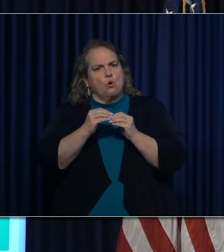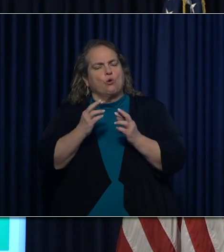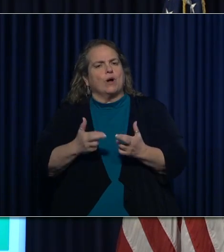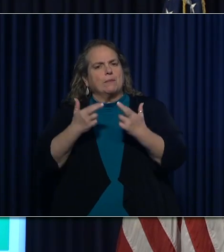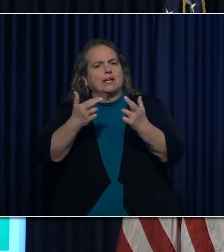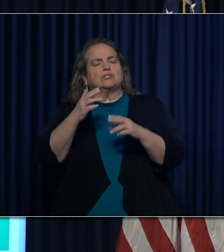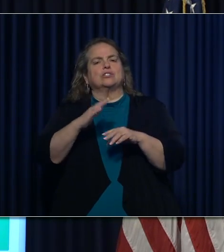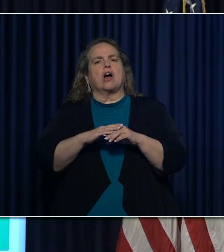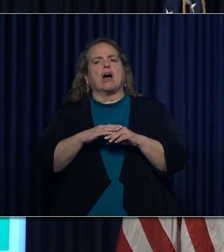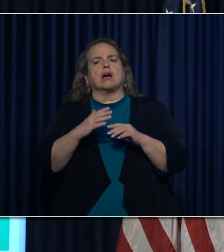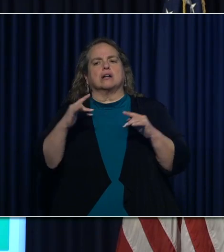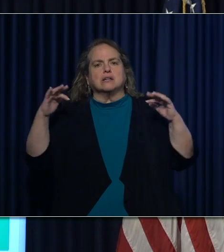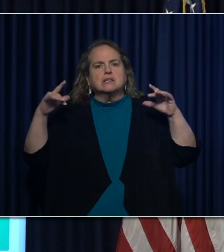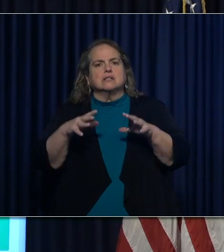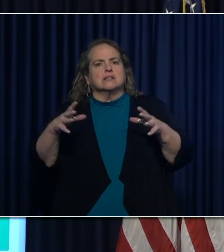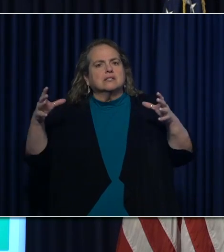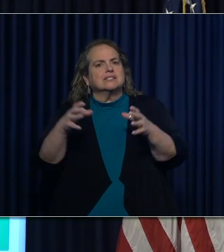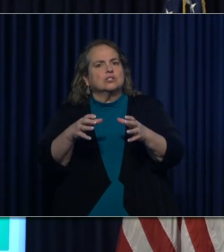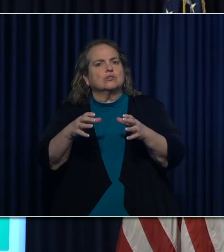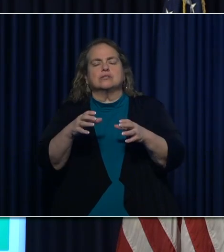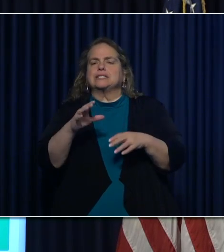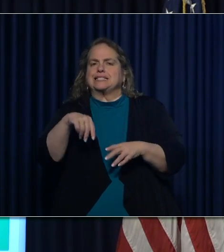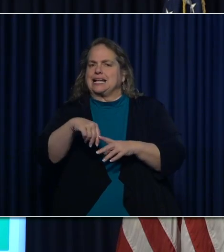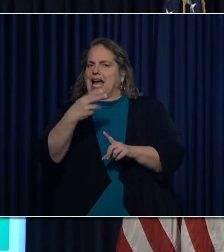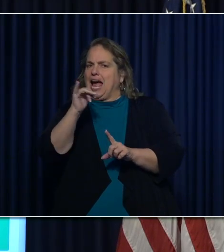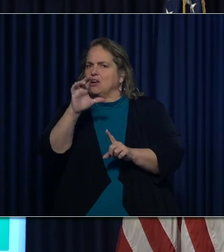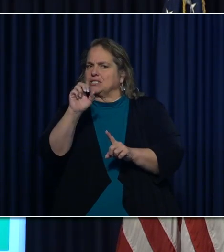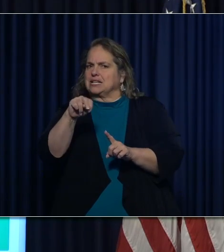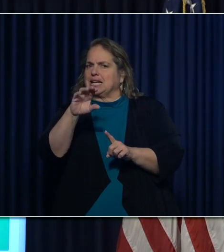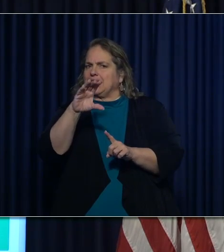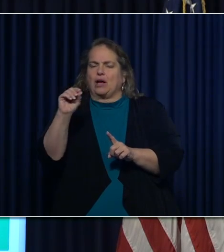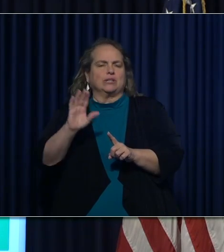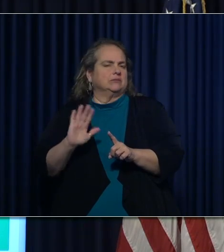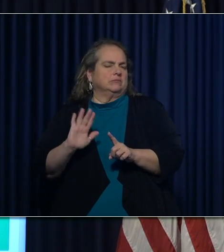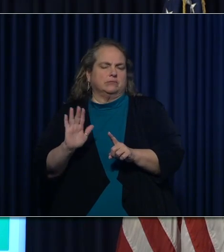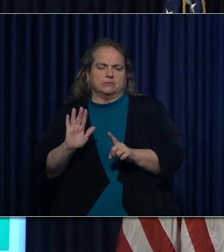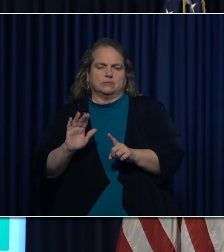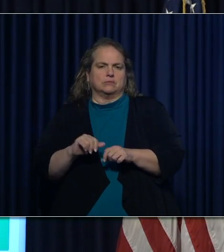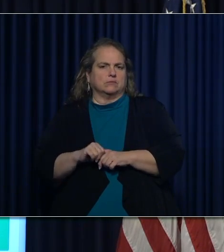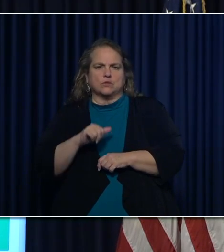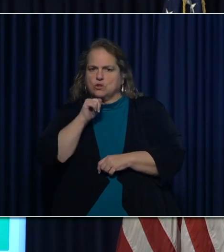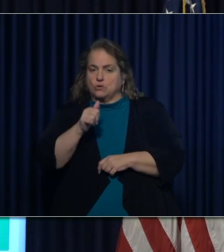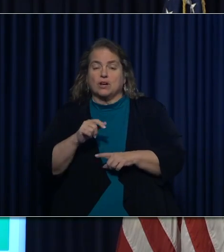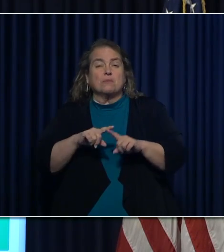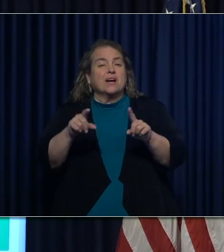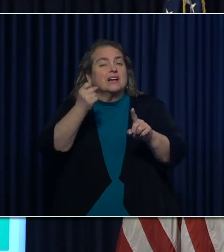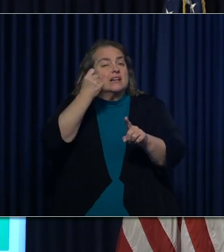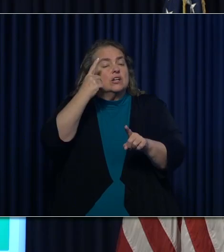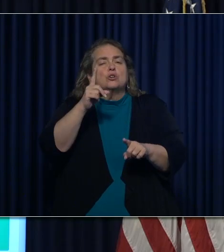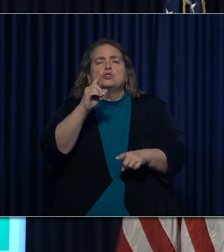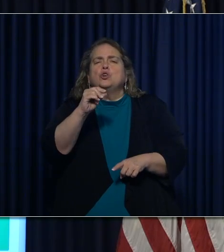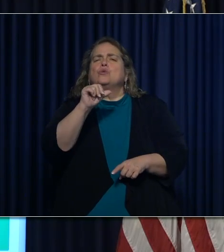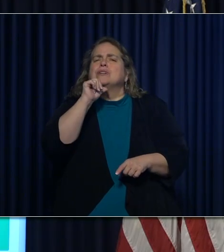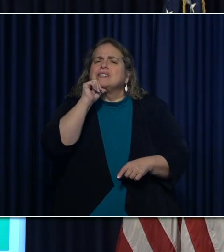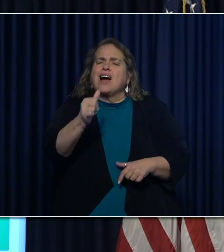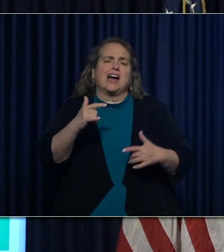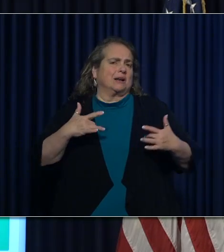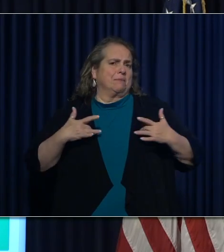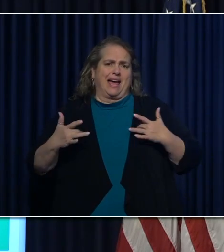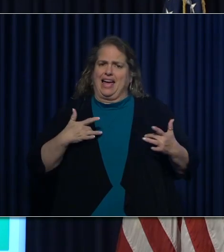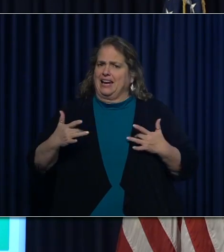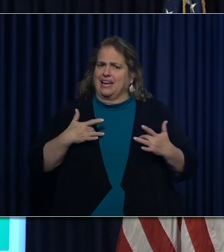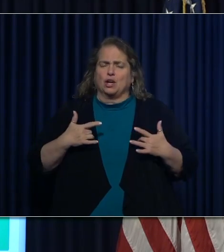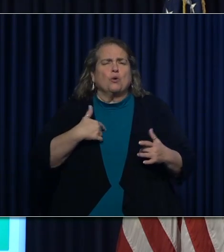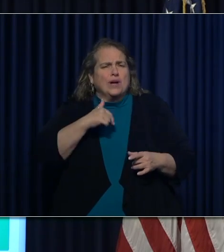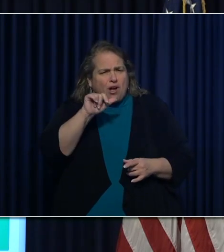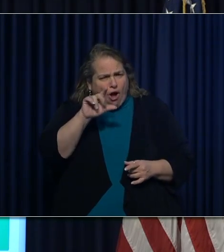distancing in Harrison County. But now is not the time to panic. We are prepared for this. And as they talk